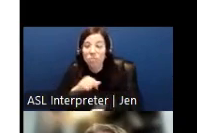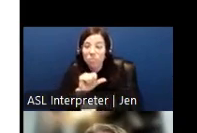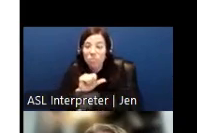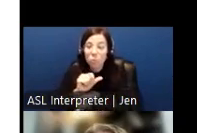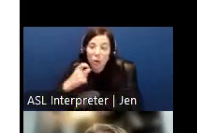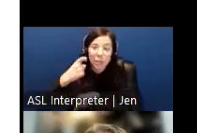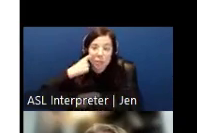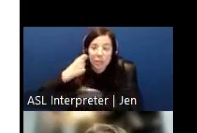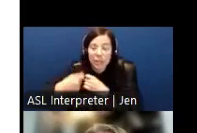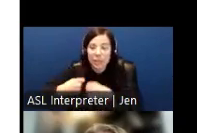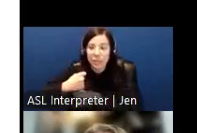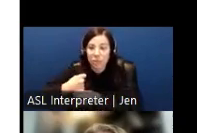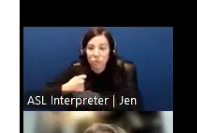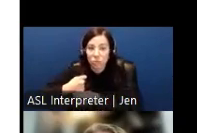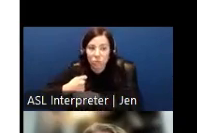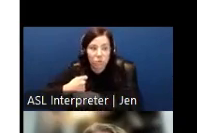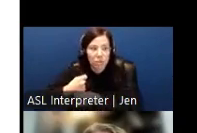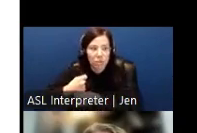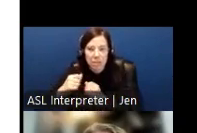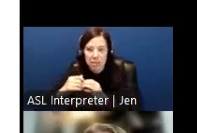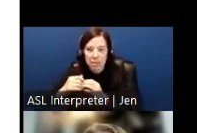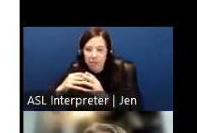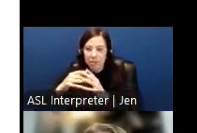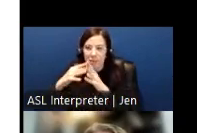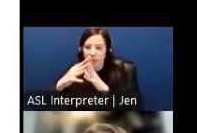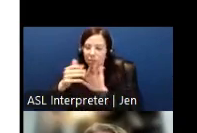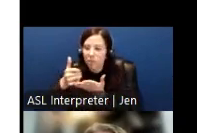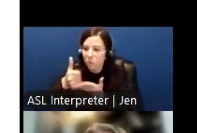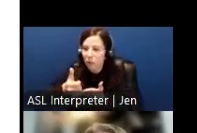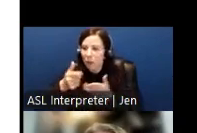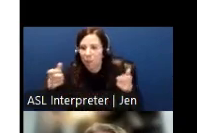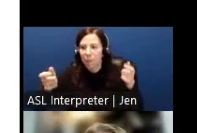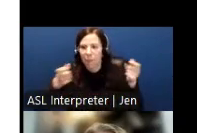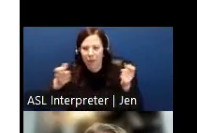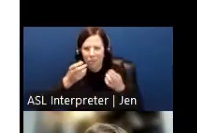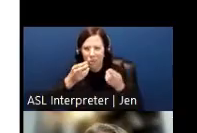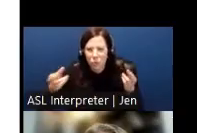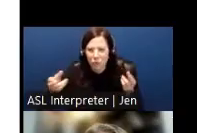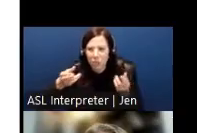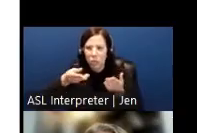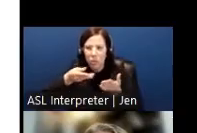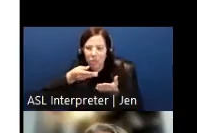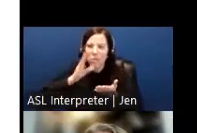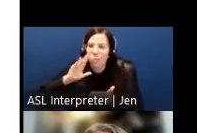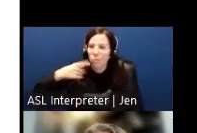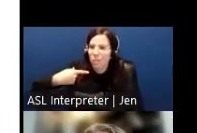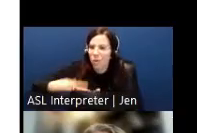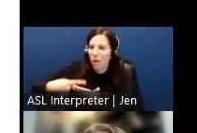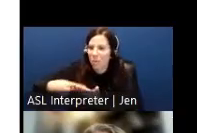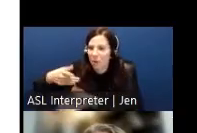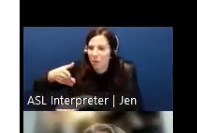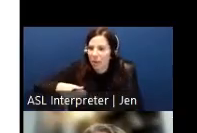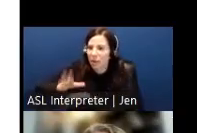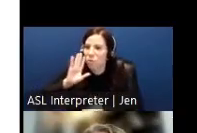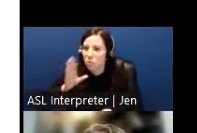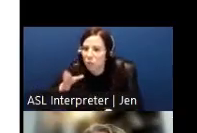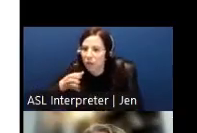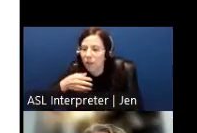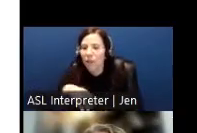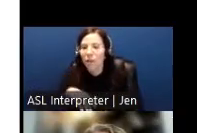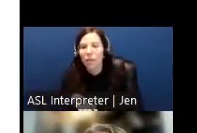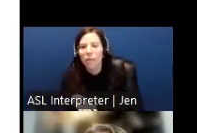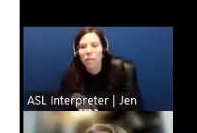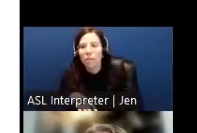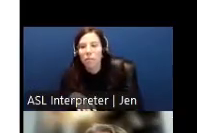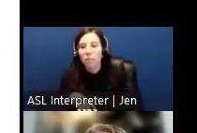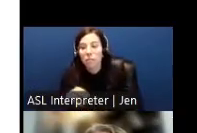years on creating and helping manage a lot of the resources that we're going to talk about at the end, a lot of which were created with